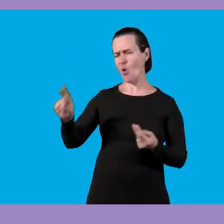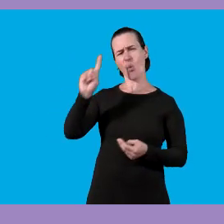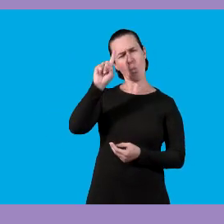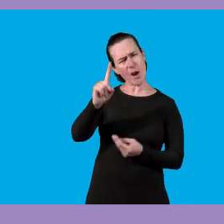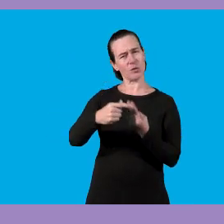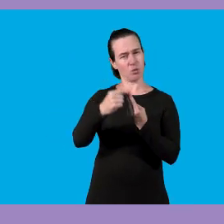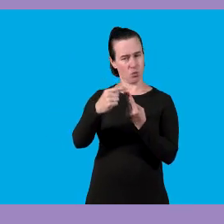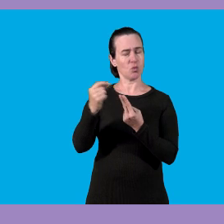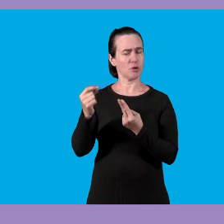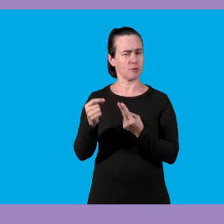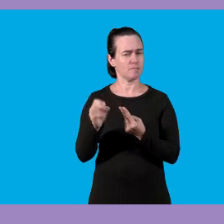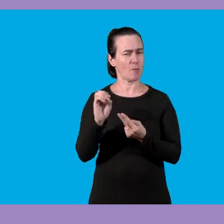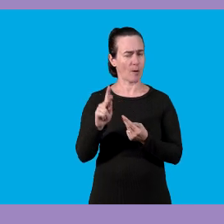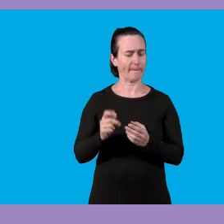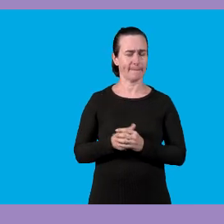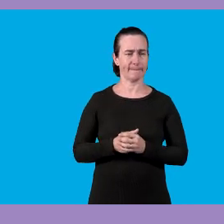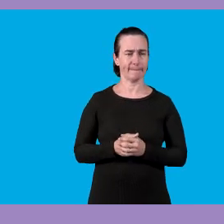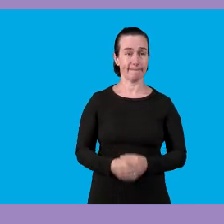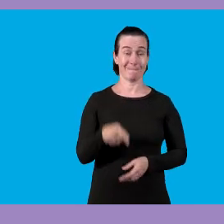has 1 unit. Right?